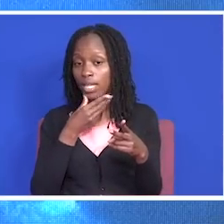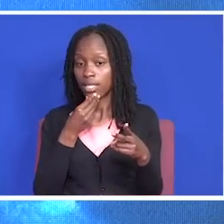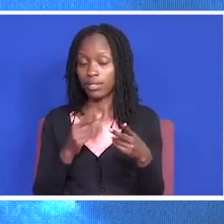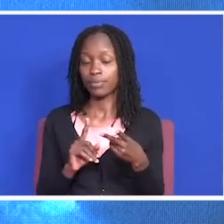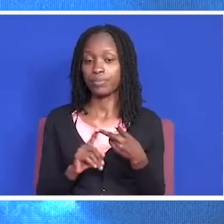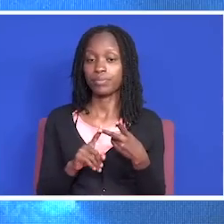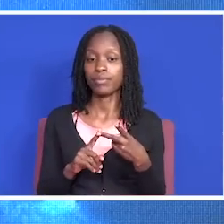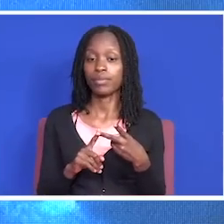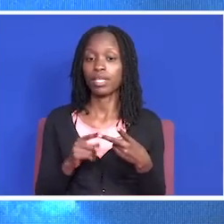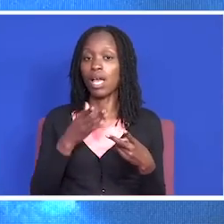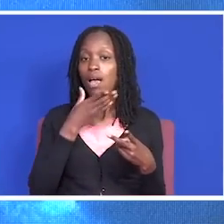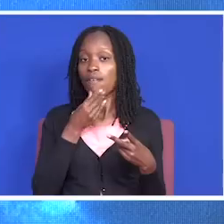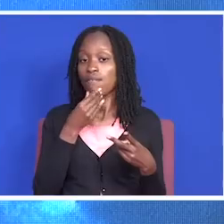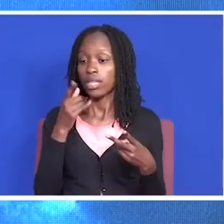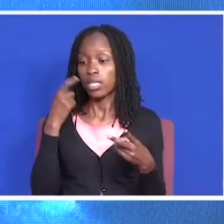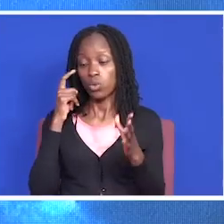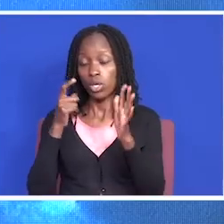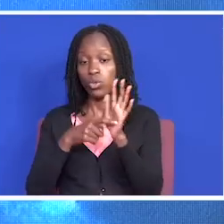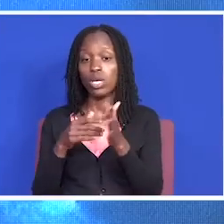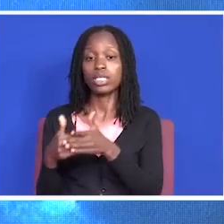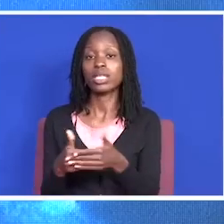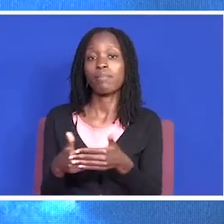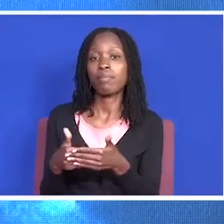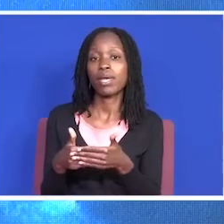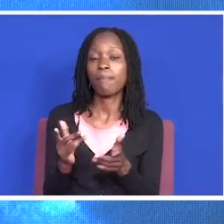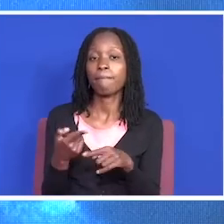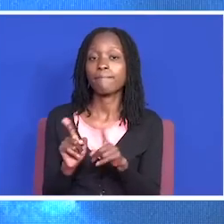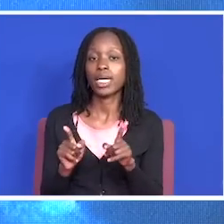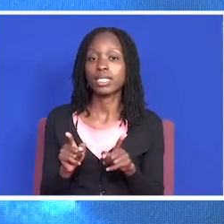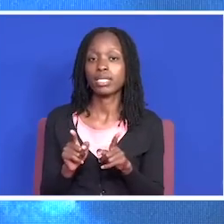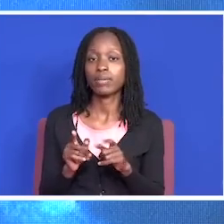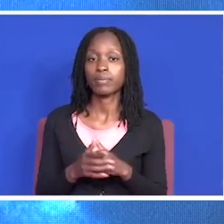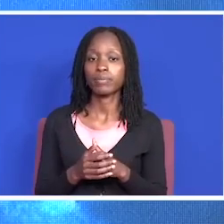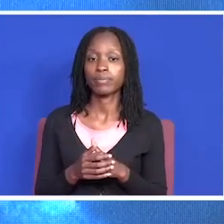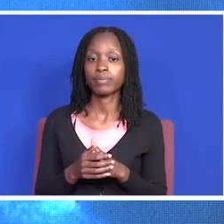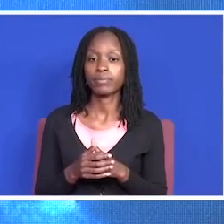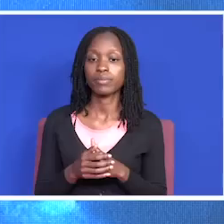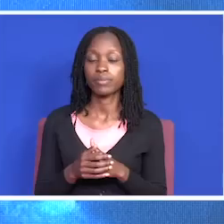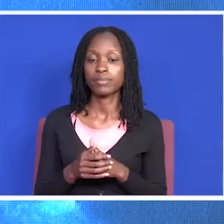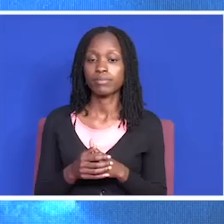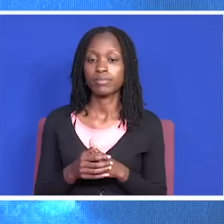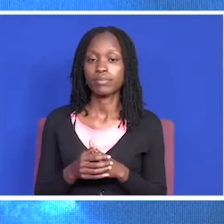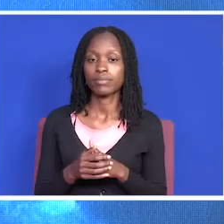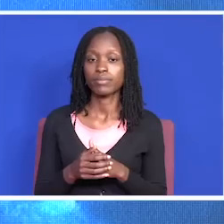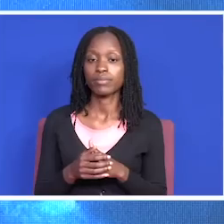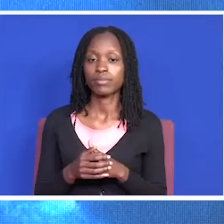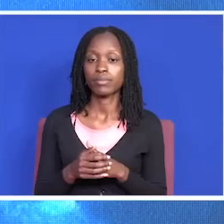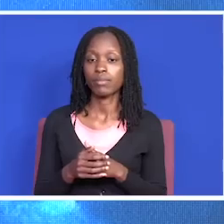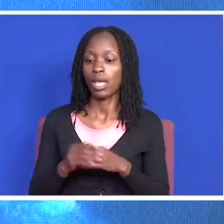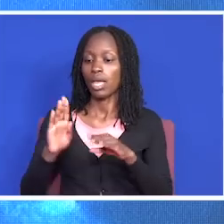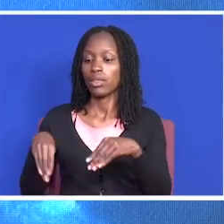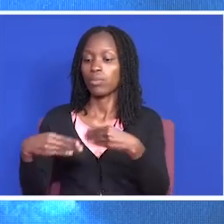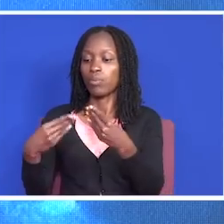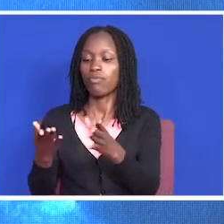of fathers, are fathers who actually acknowledge the baby, but they, generally speaking, do